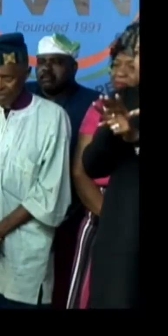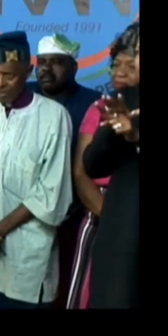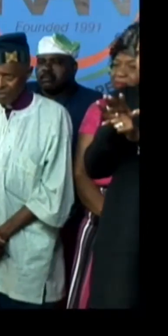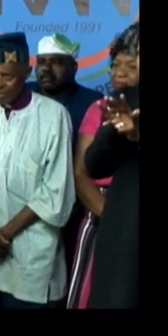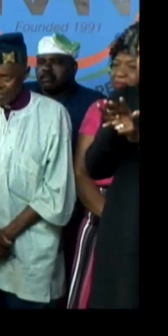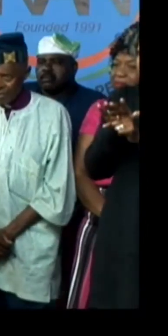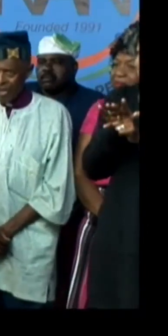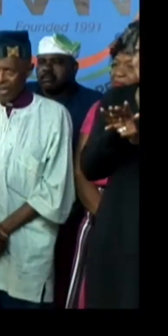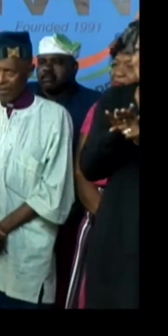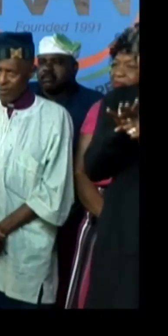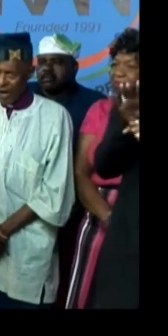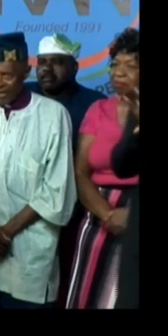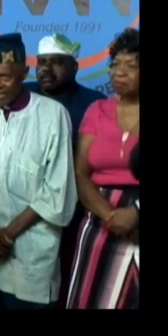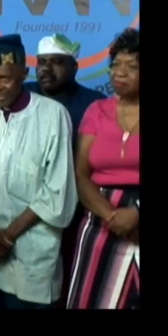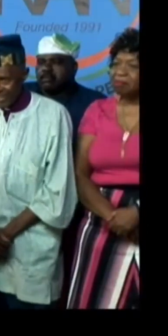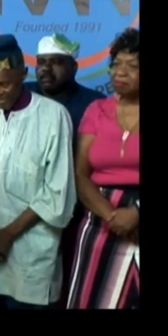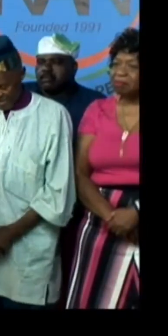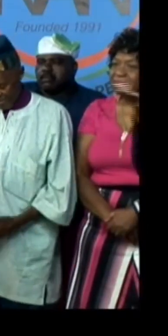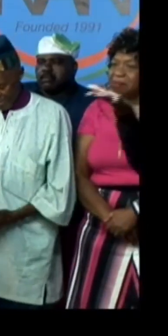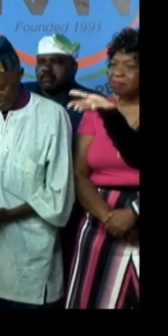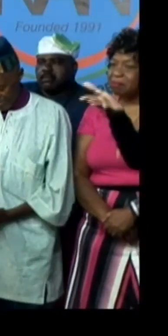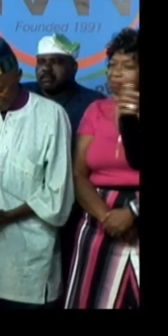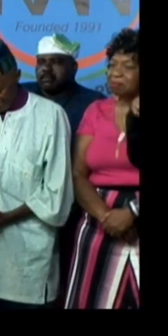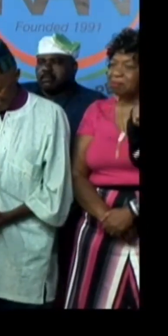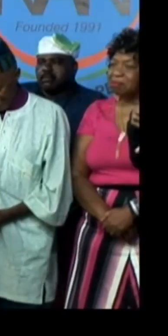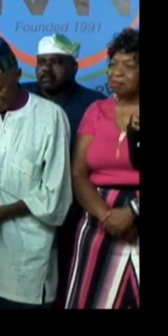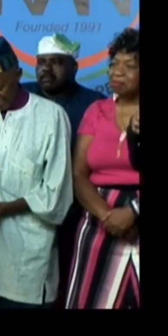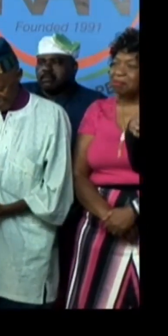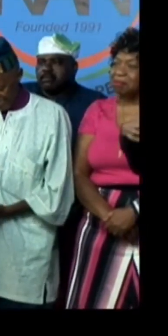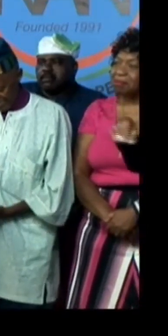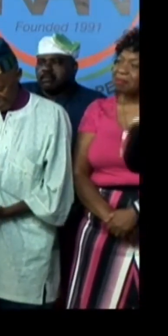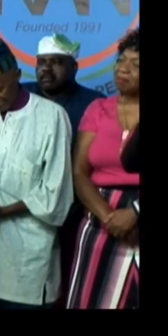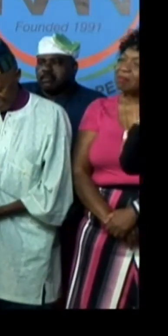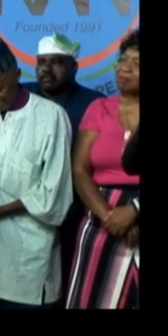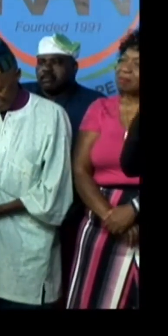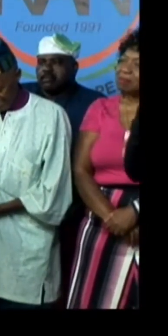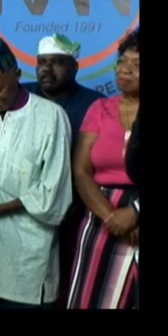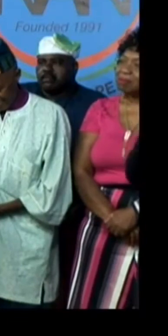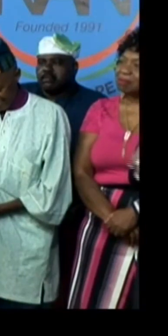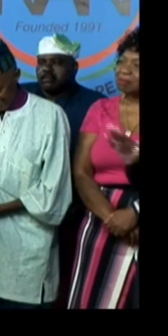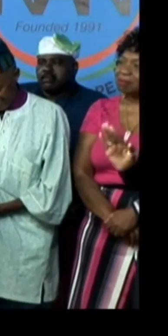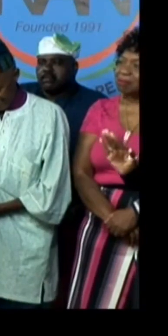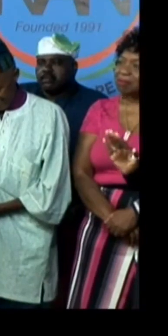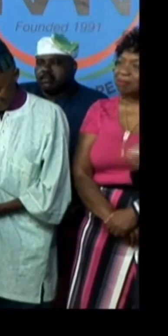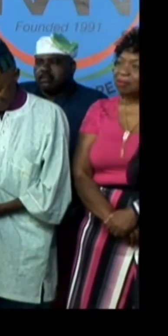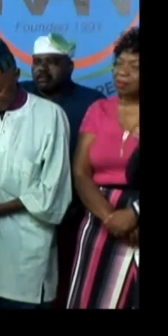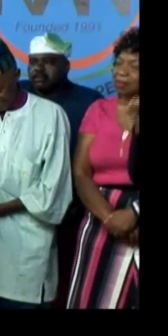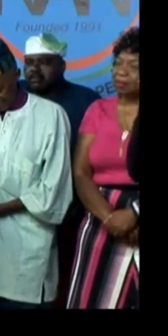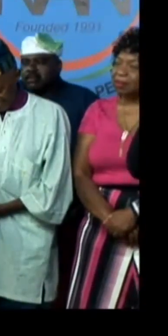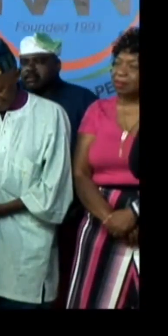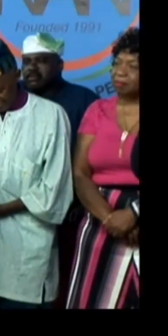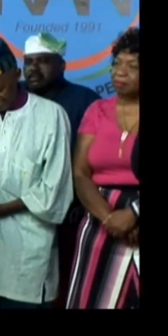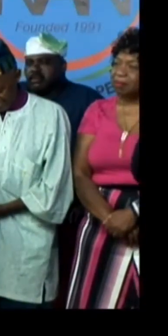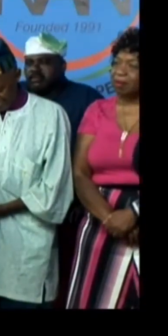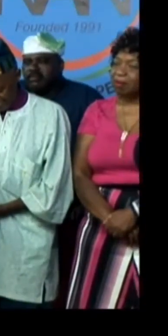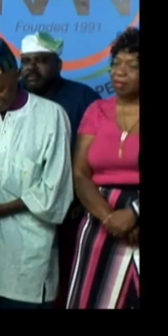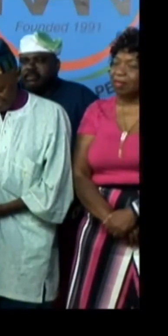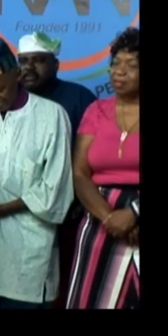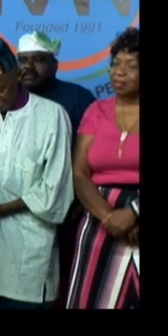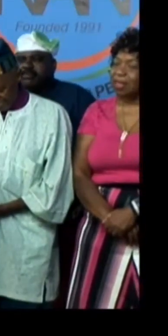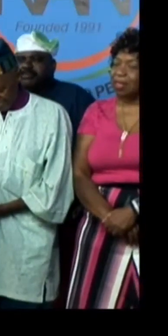made for rough times. And those of us that have the faith, he has the